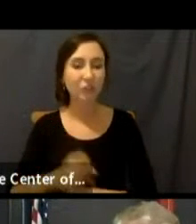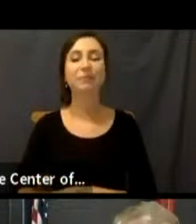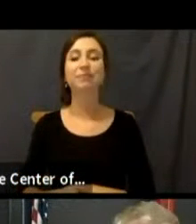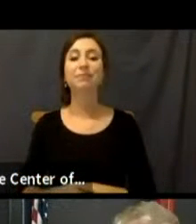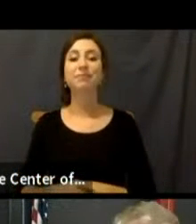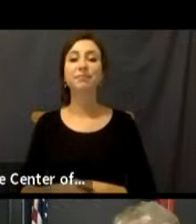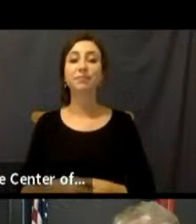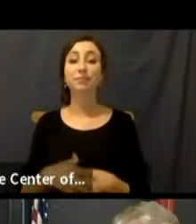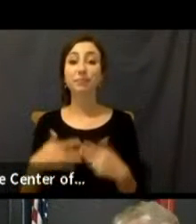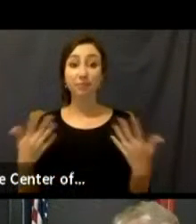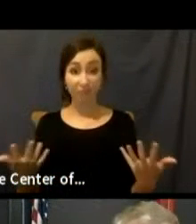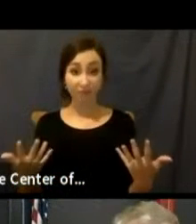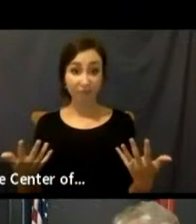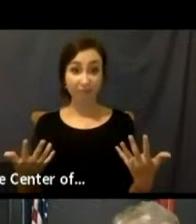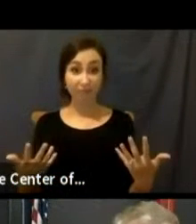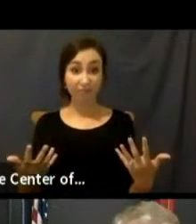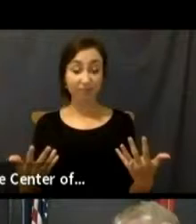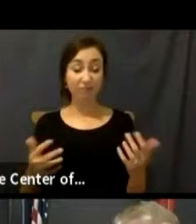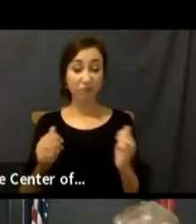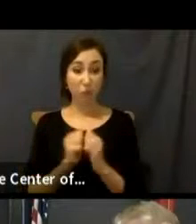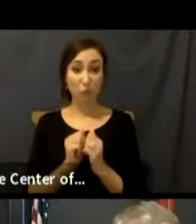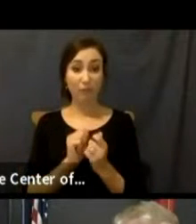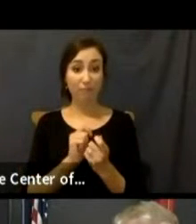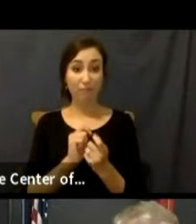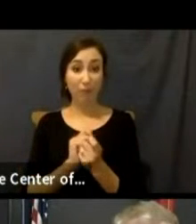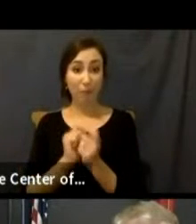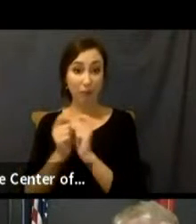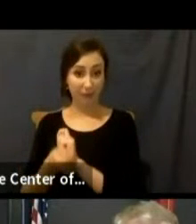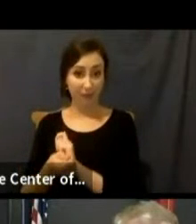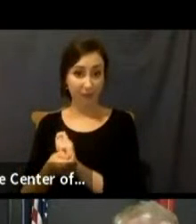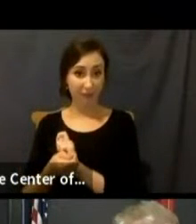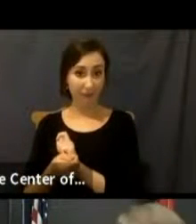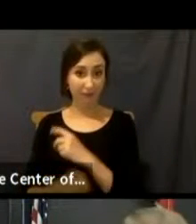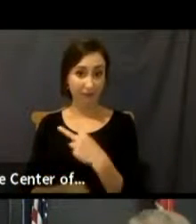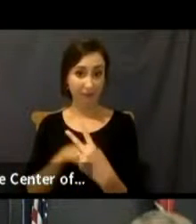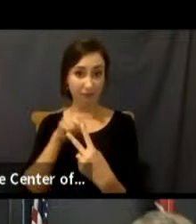So with those modifications, one